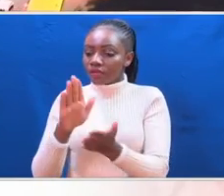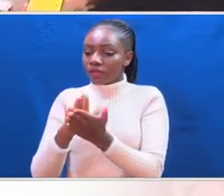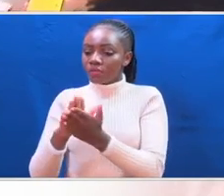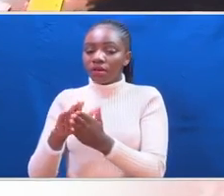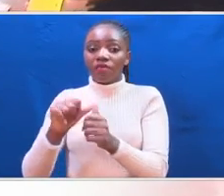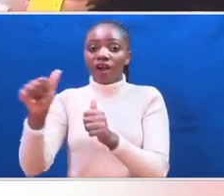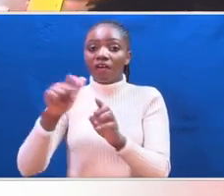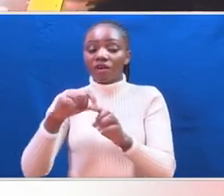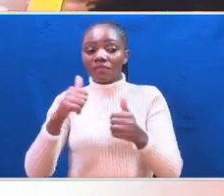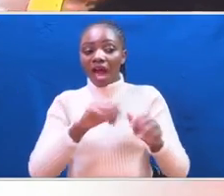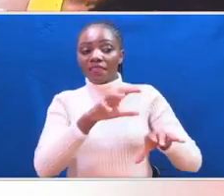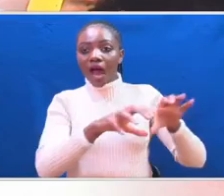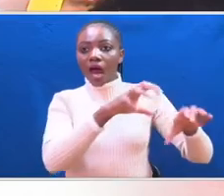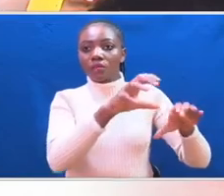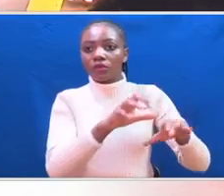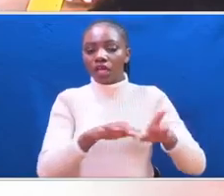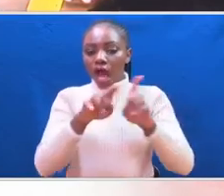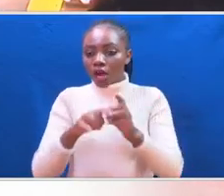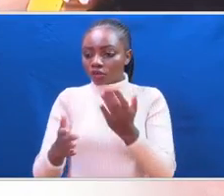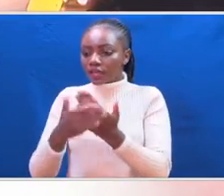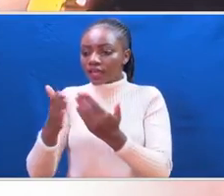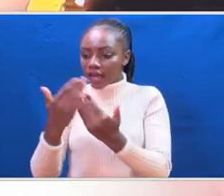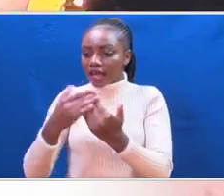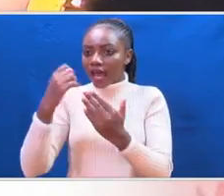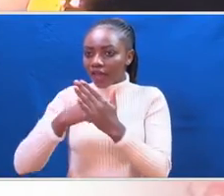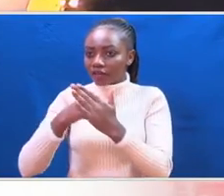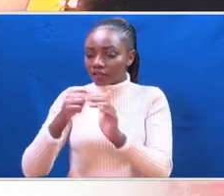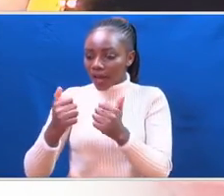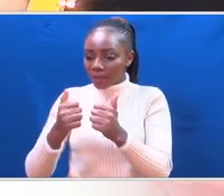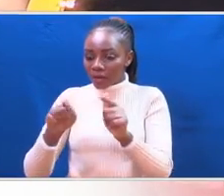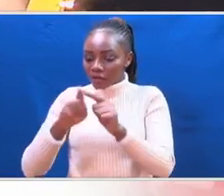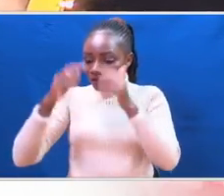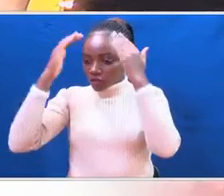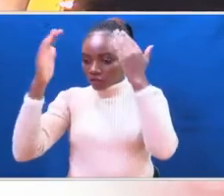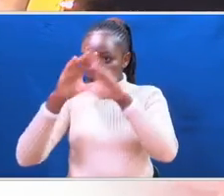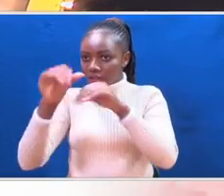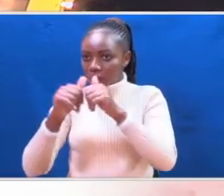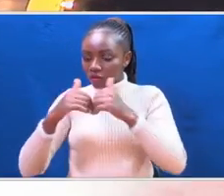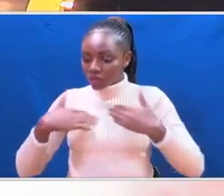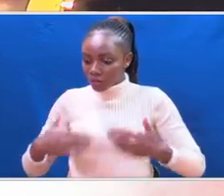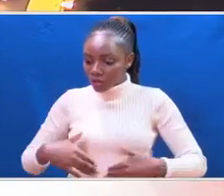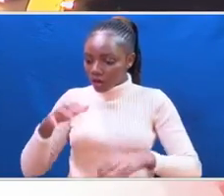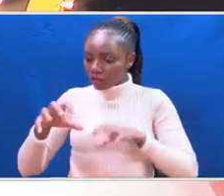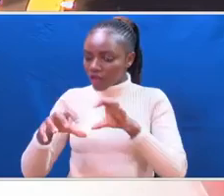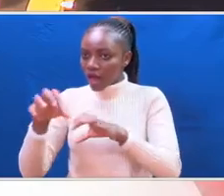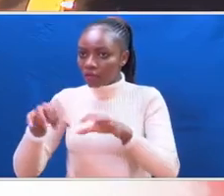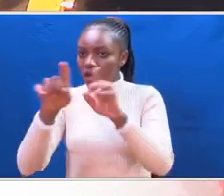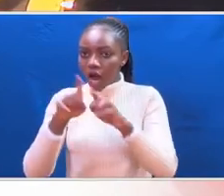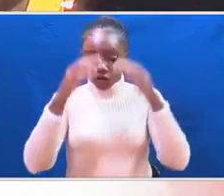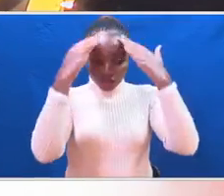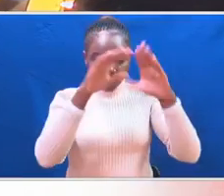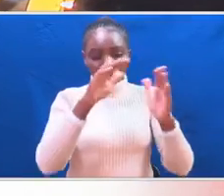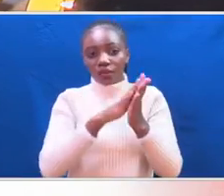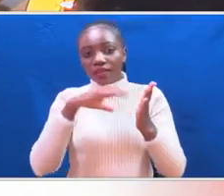the rhinos. Conservation efforts at the conservancy are not only focused on the able-bodied animals but also those living with